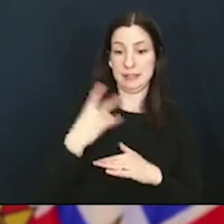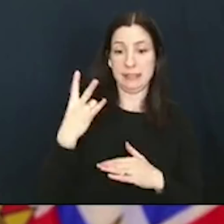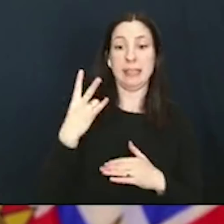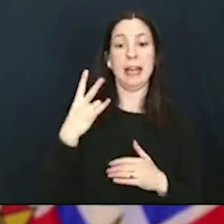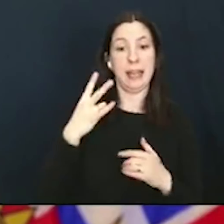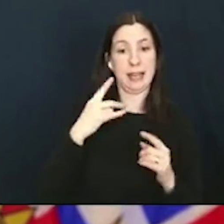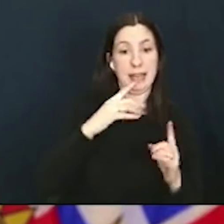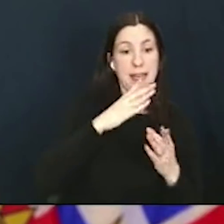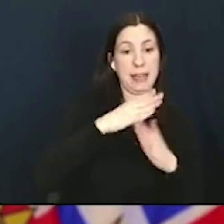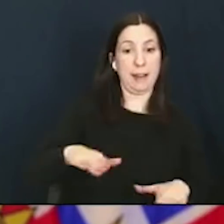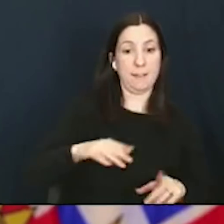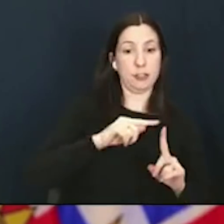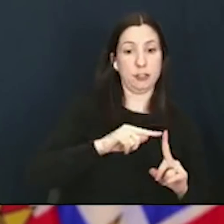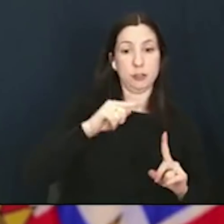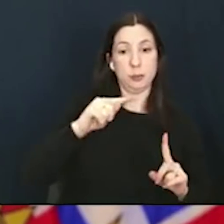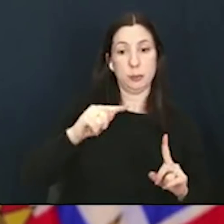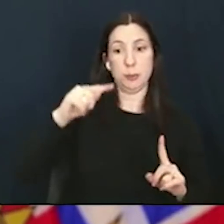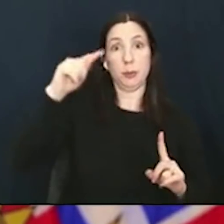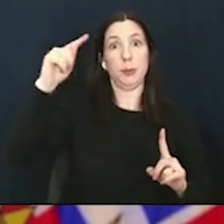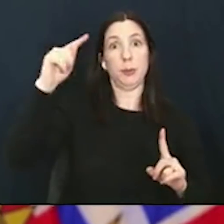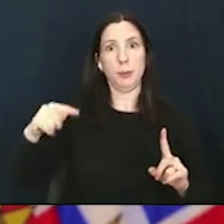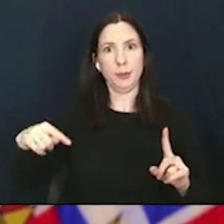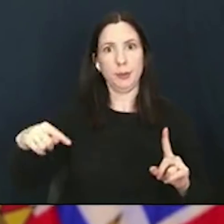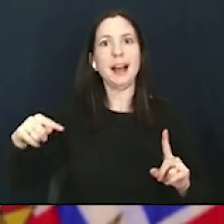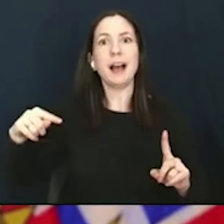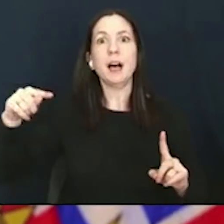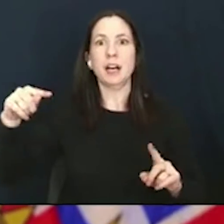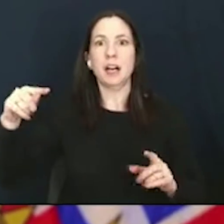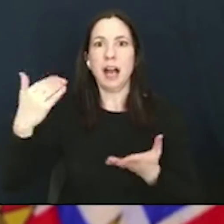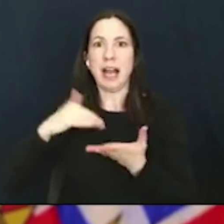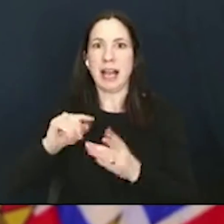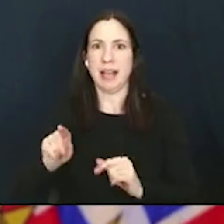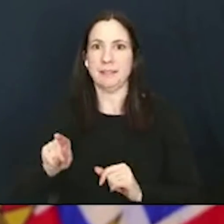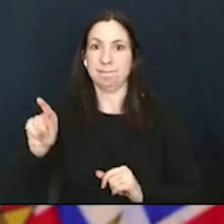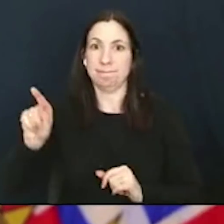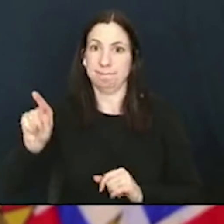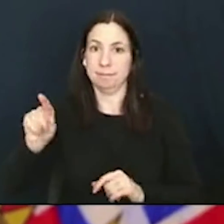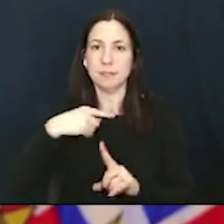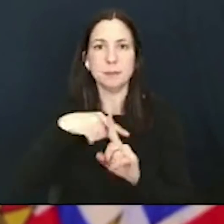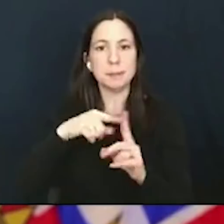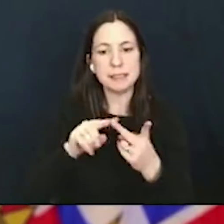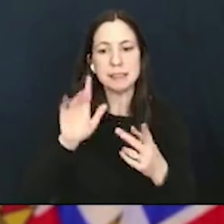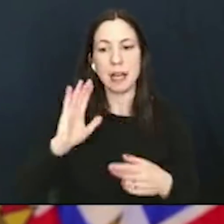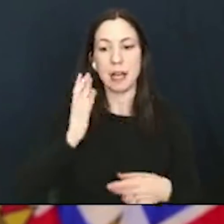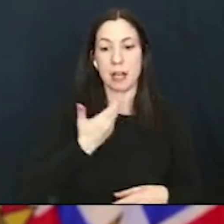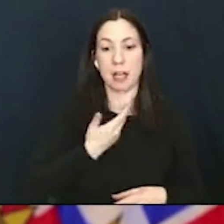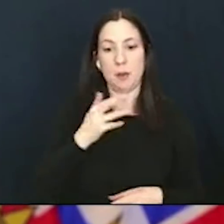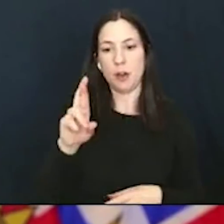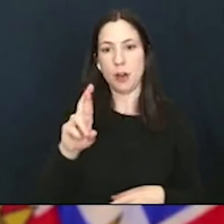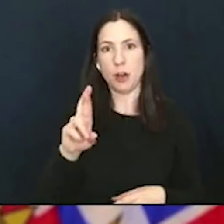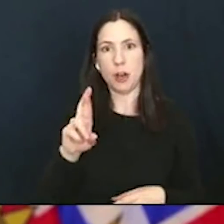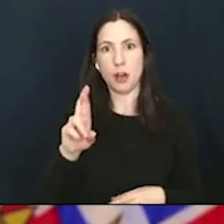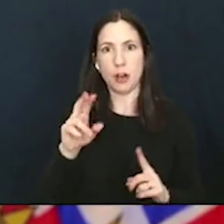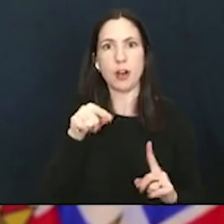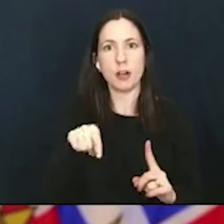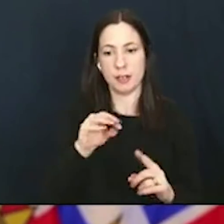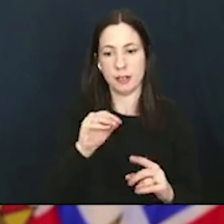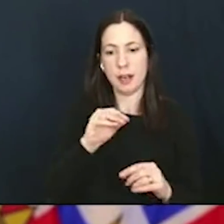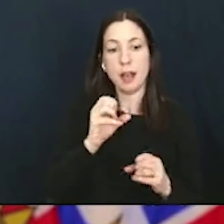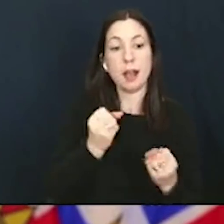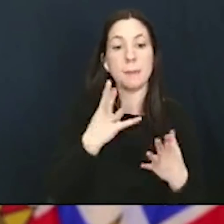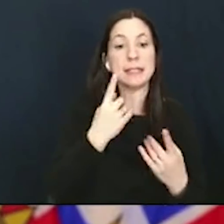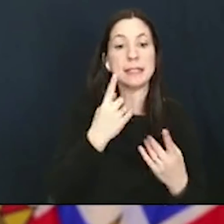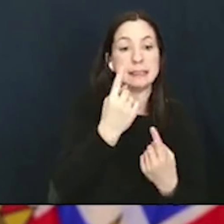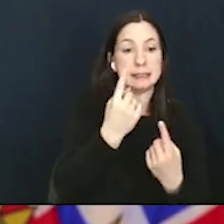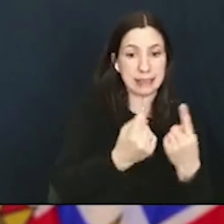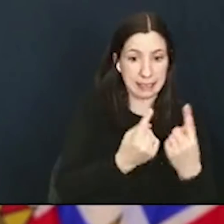average of cases in particularly, again, in the Lower Mainland. But viruses do mutate and do change, and